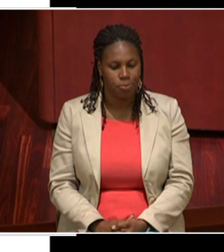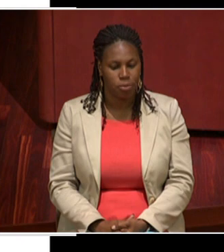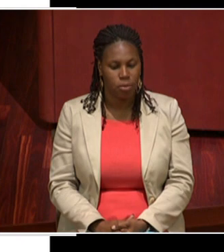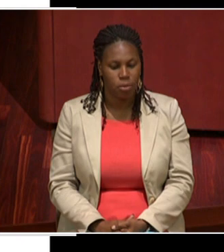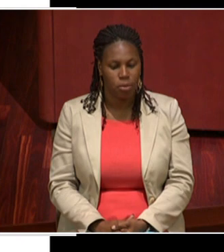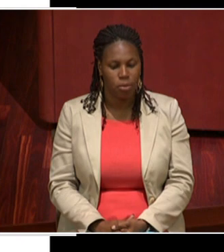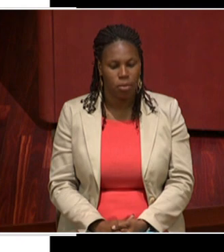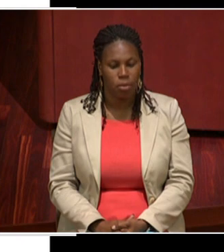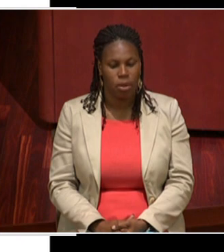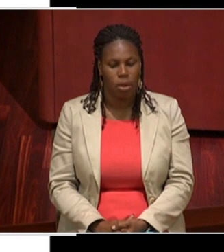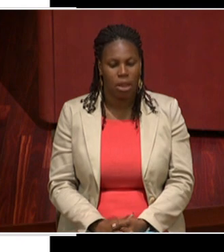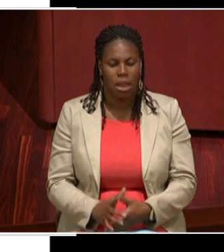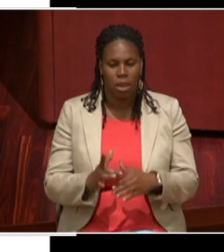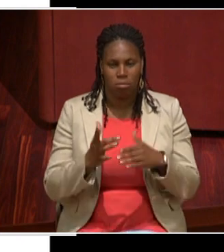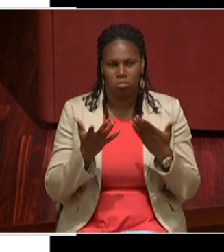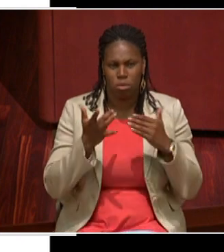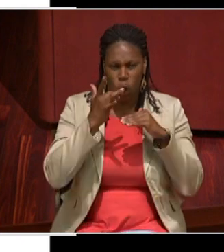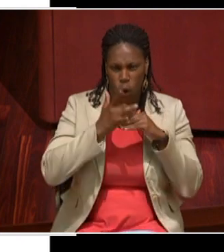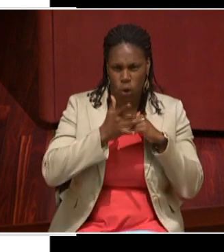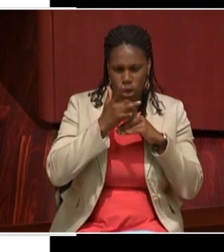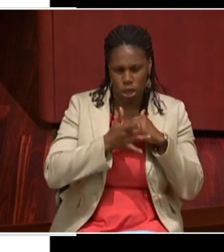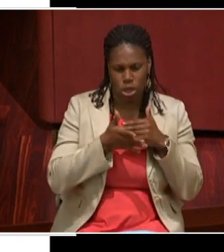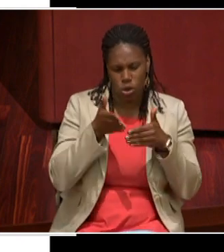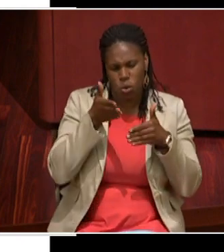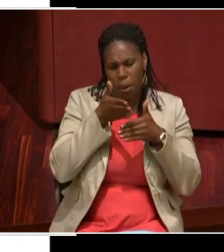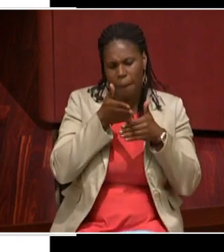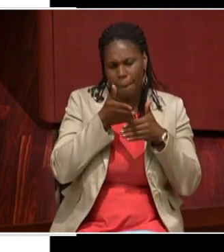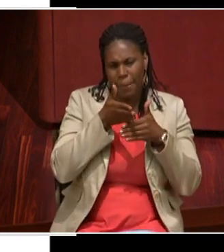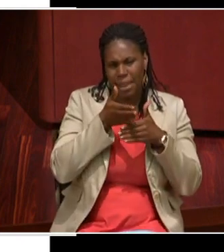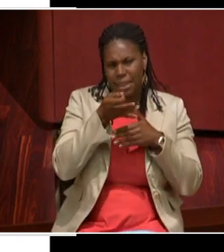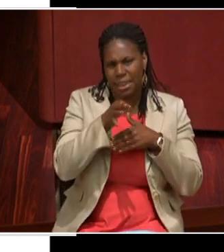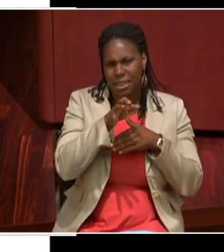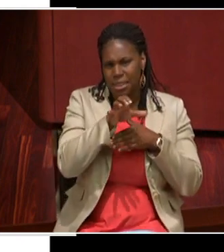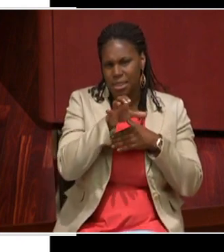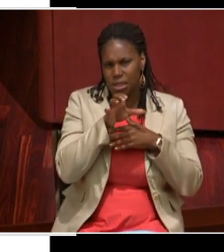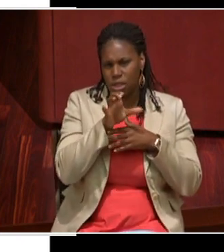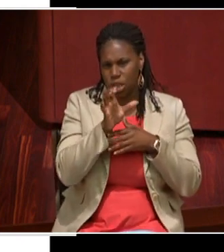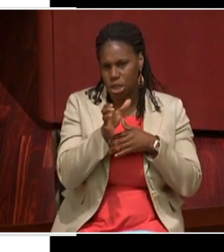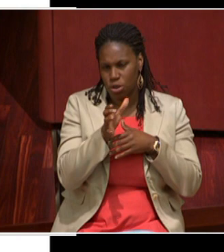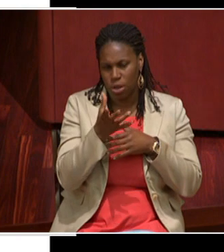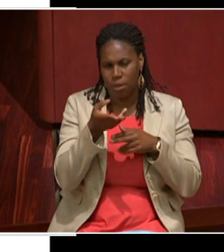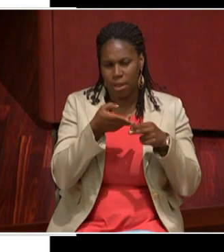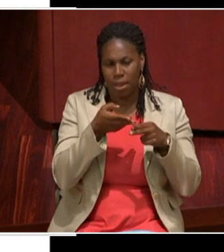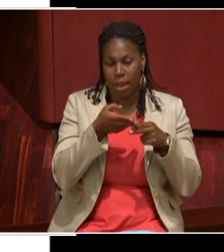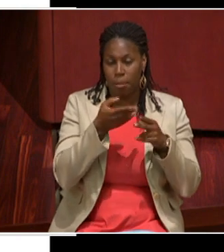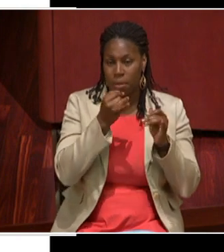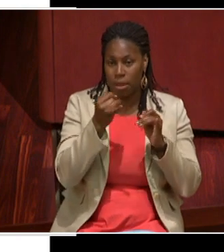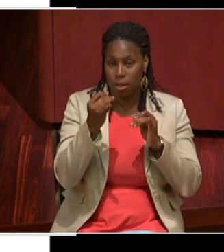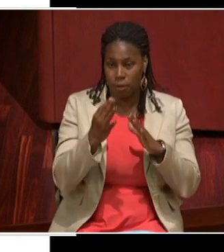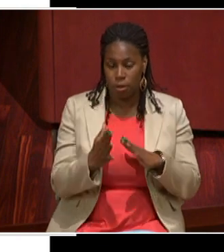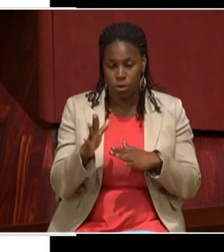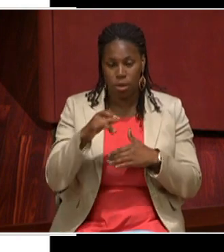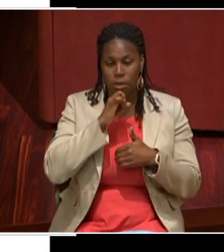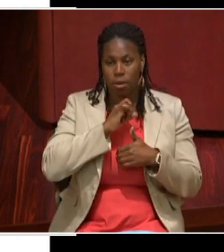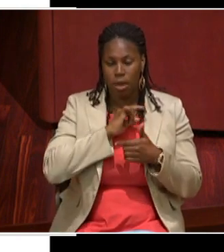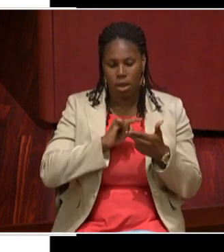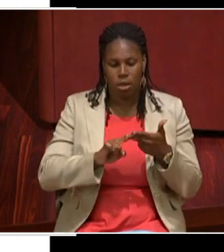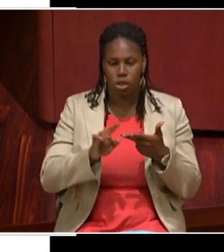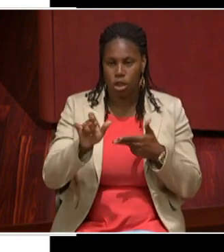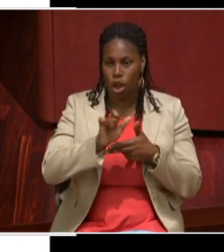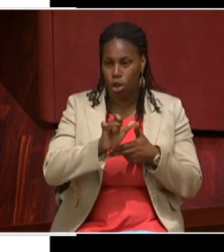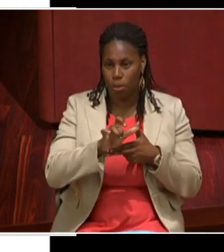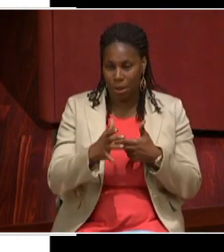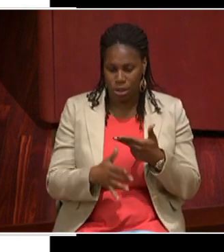The early to mid-19th century records have minimal information, including the name of the individual, their age, their